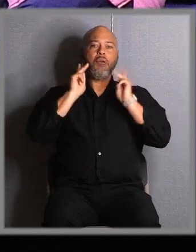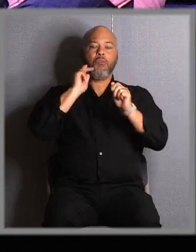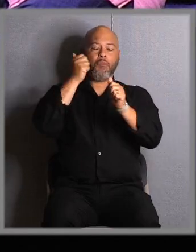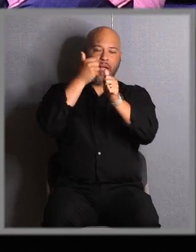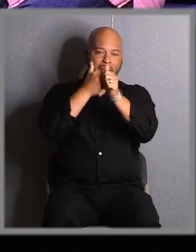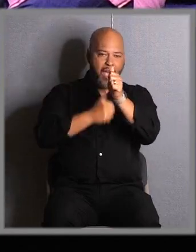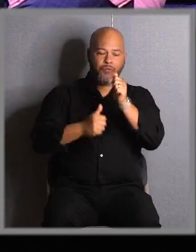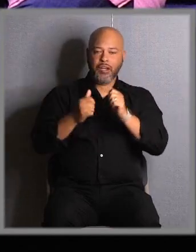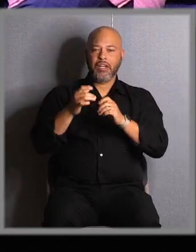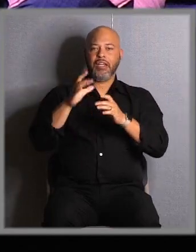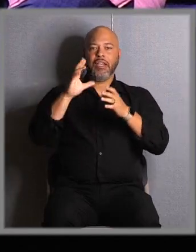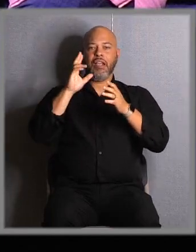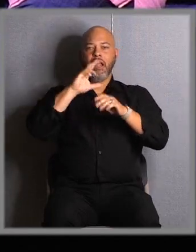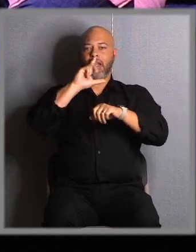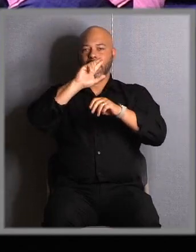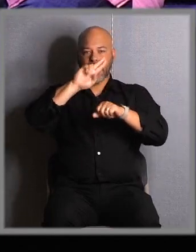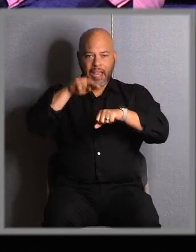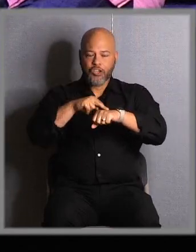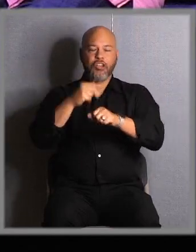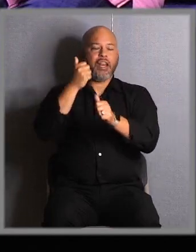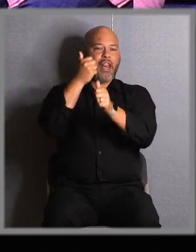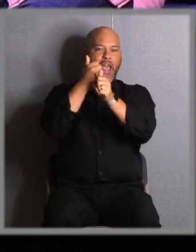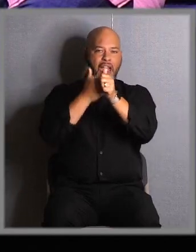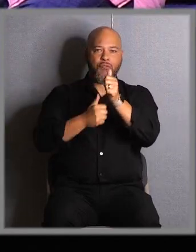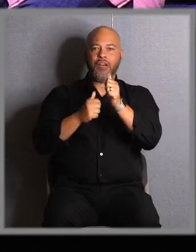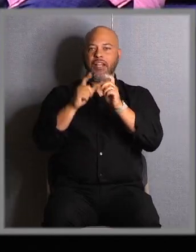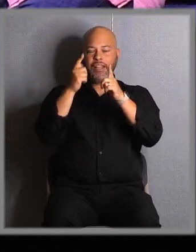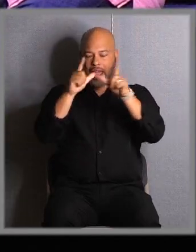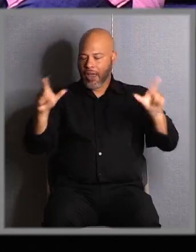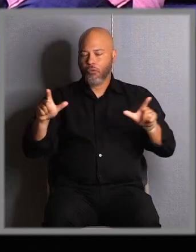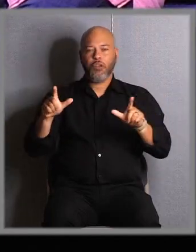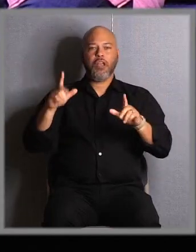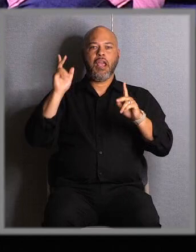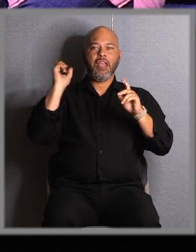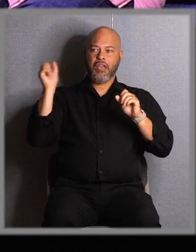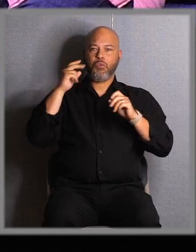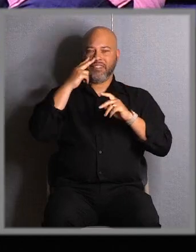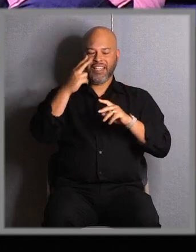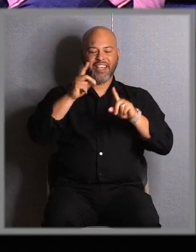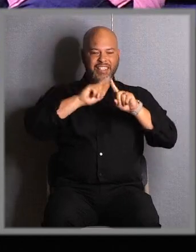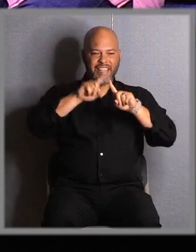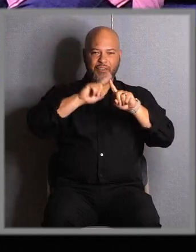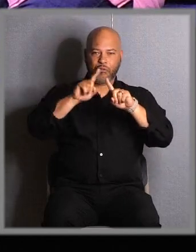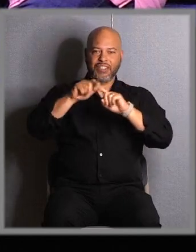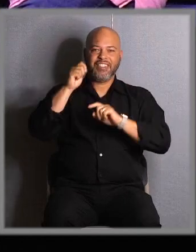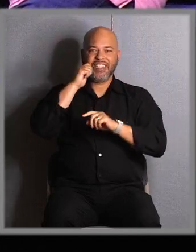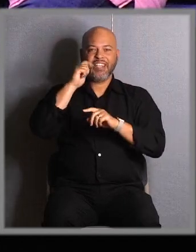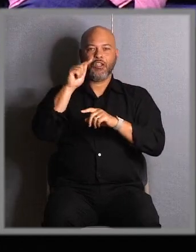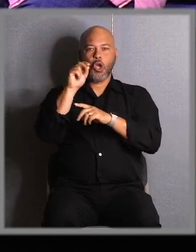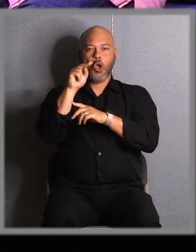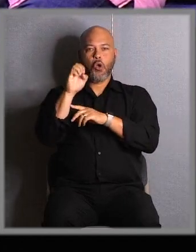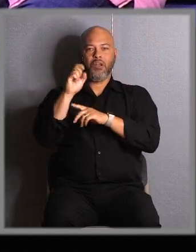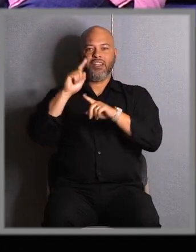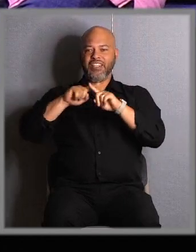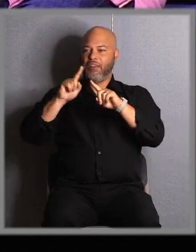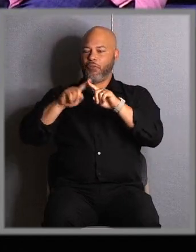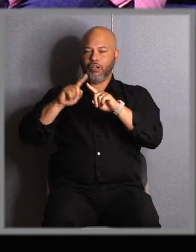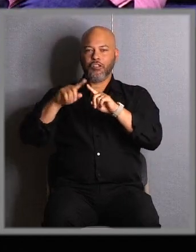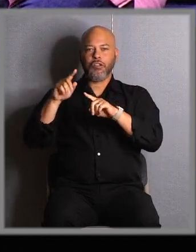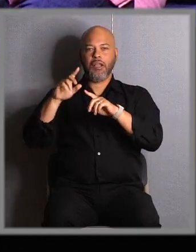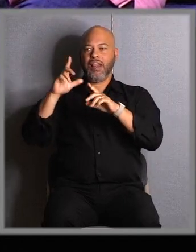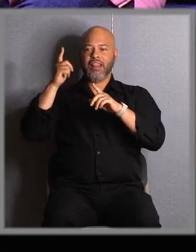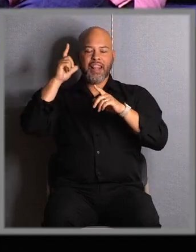tribe and tongue, peoples and nations on earth. And so he was seeing different skin tones, different ethnicities, hearing